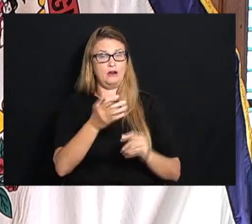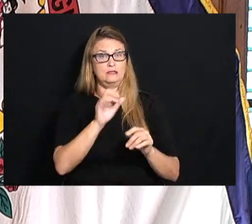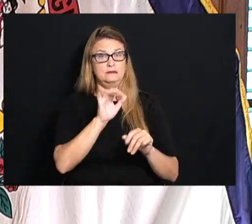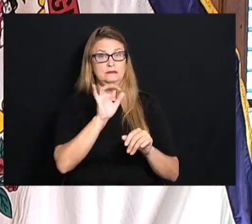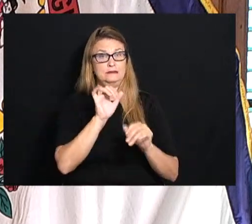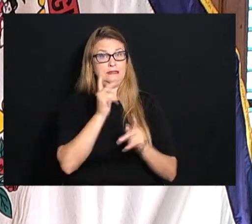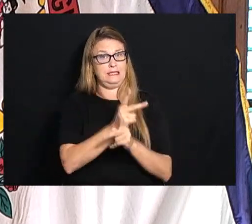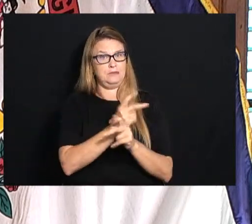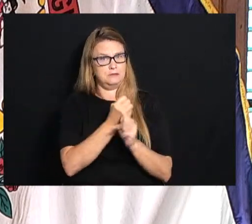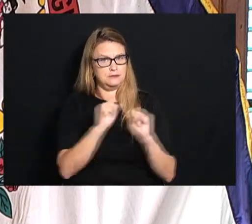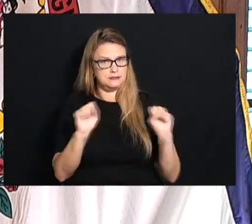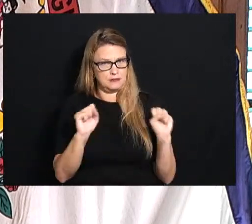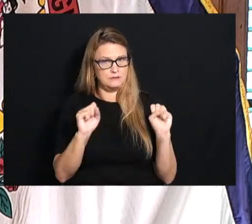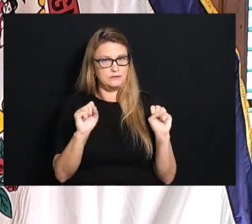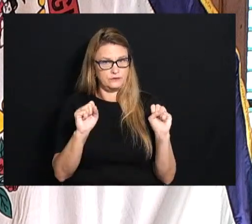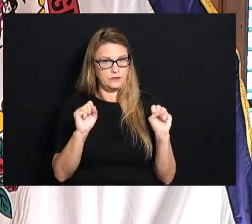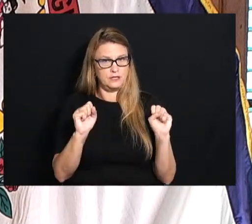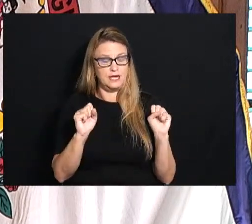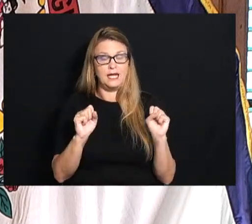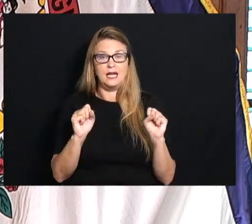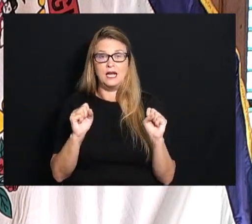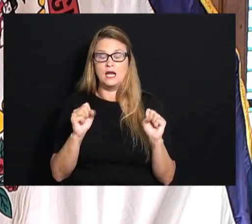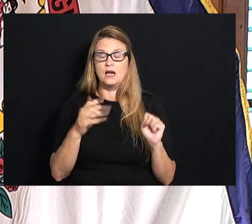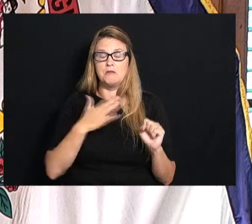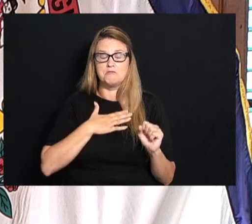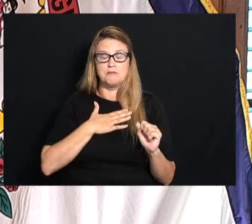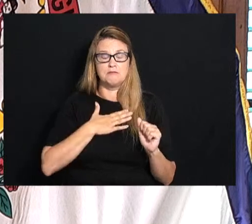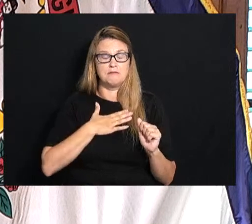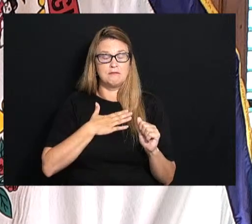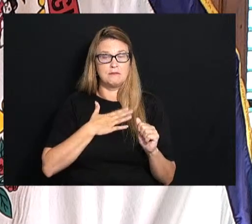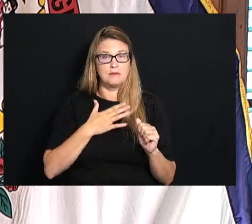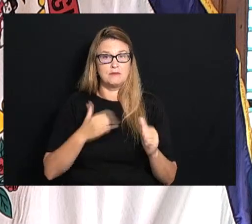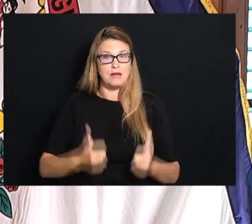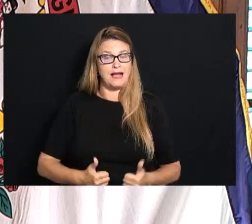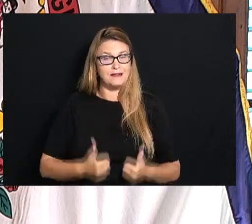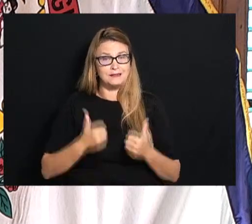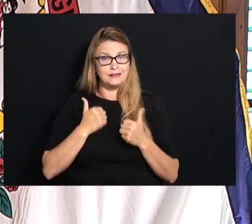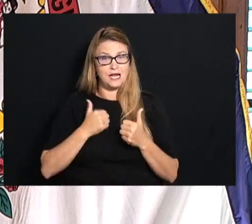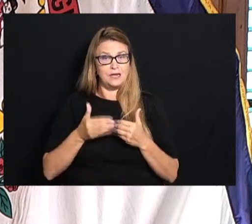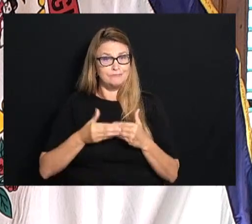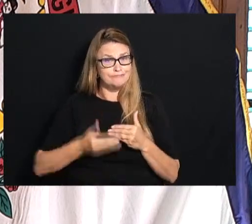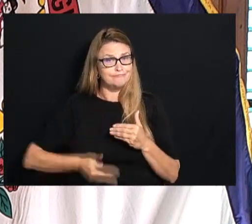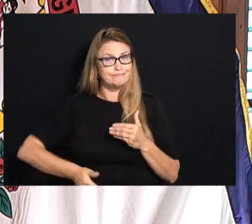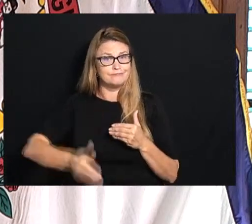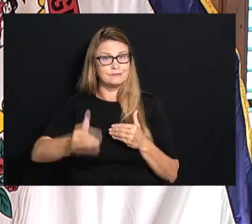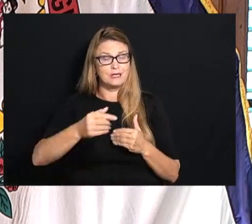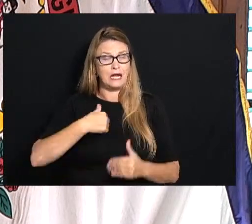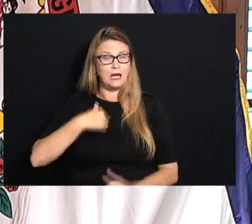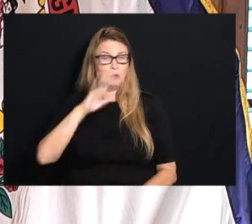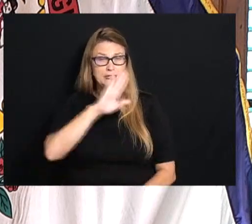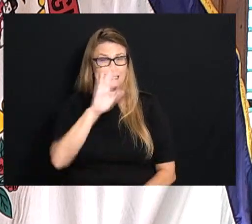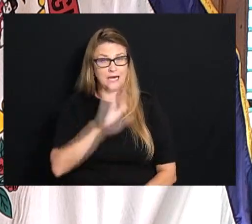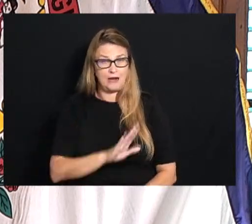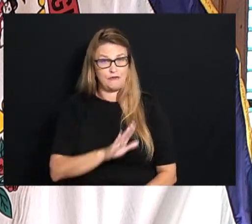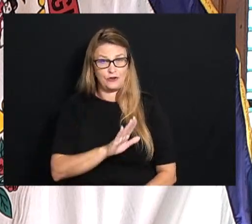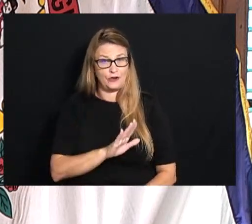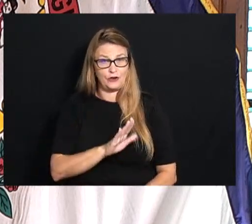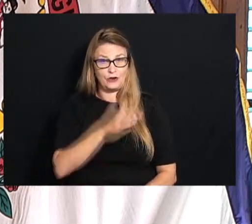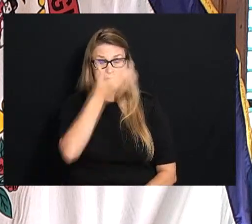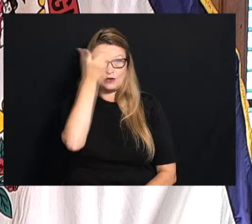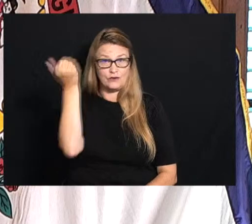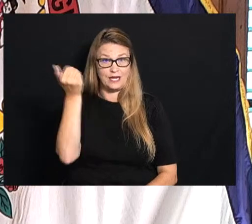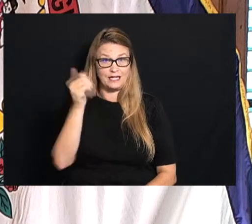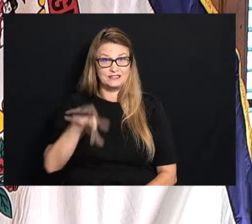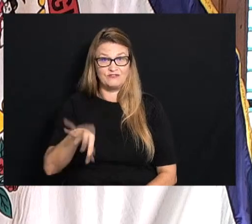possibly do. As long as I live, as long as Jim Justice lives, he'll never forget us finding